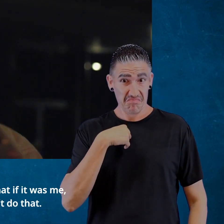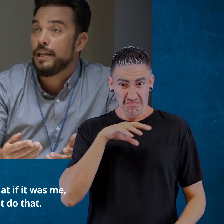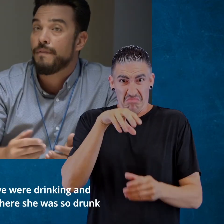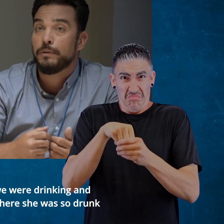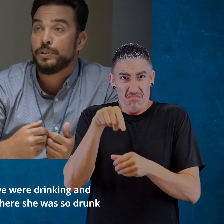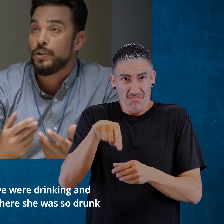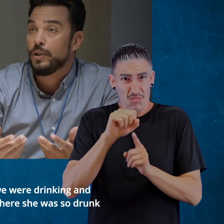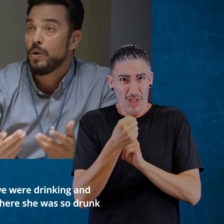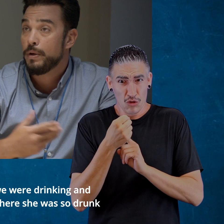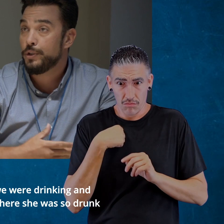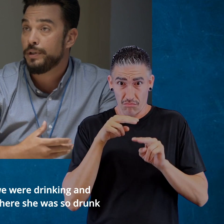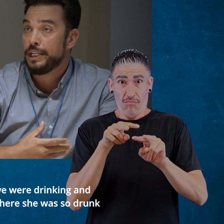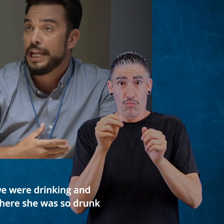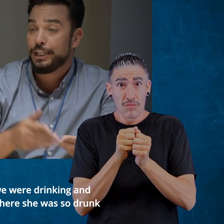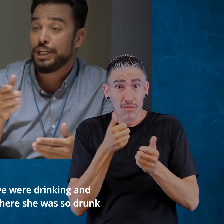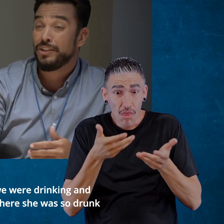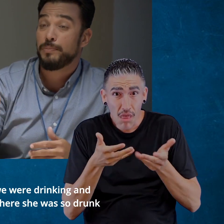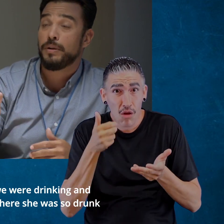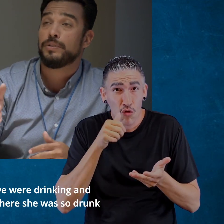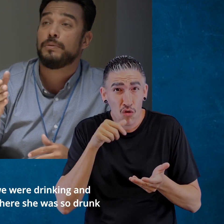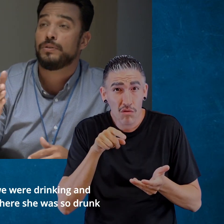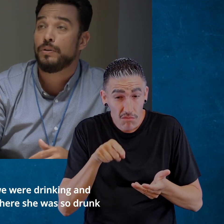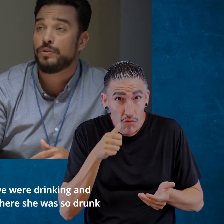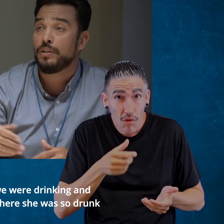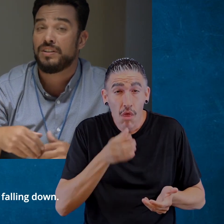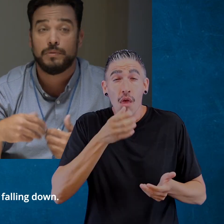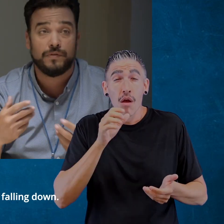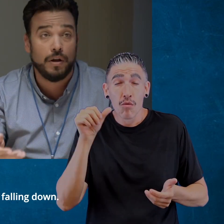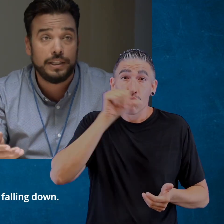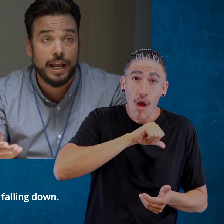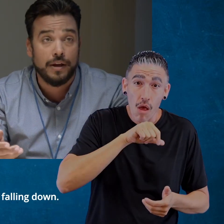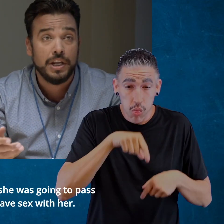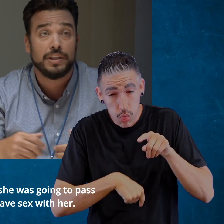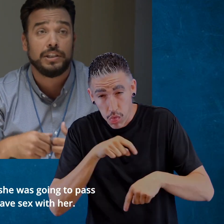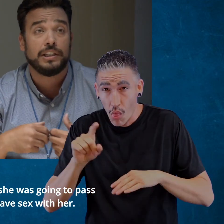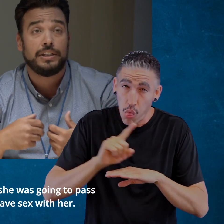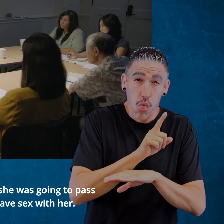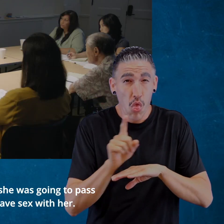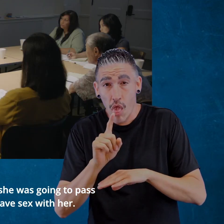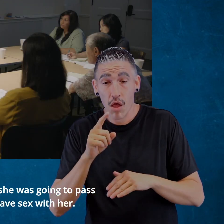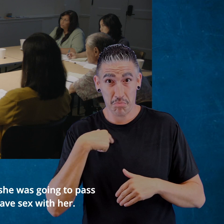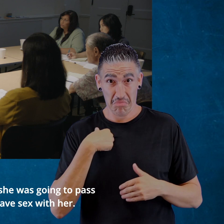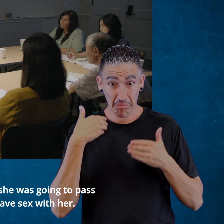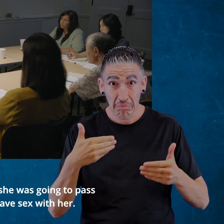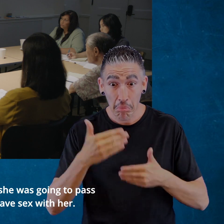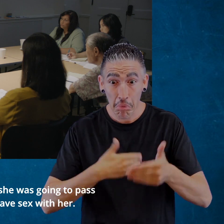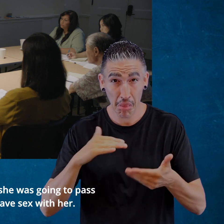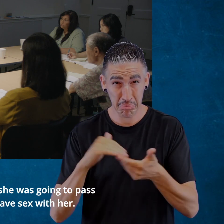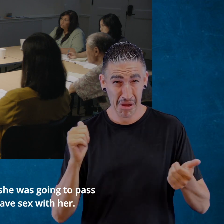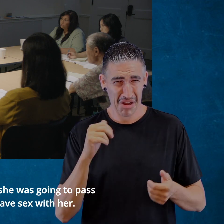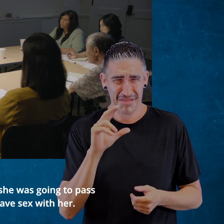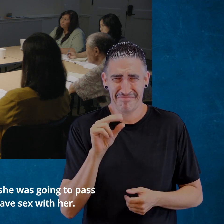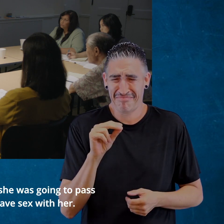do that. If I was with a girl, we were drinking, and she got to the point where she was so drunk that she was falling down, that she looked like she was gonna pass out, I wouldn't